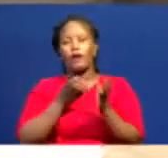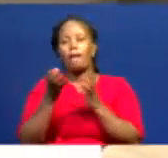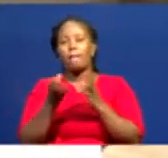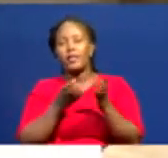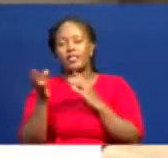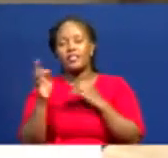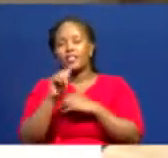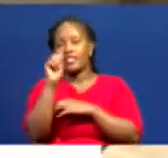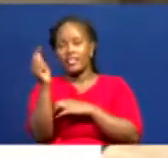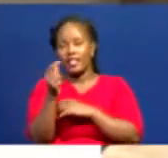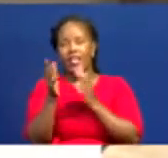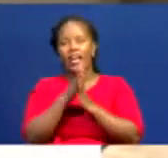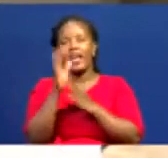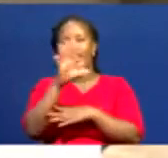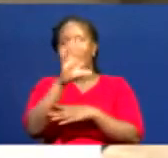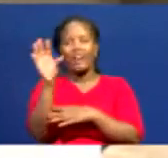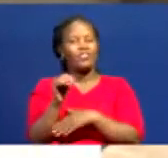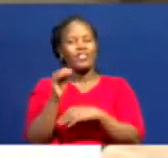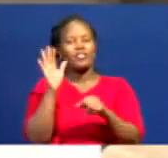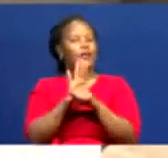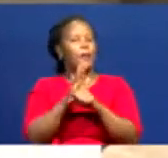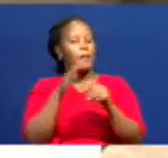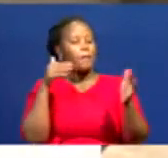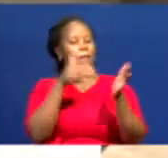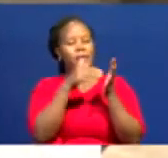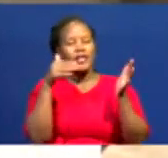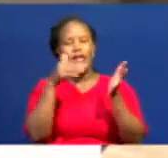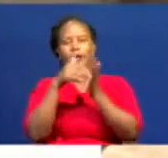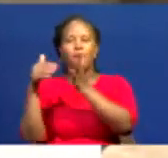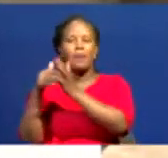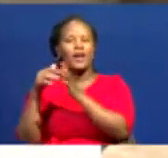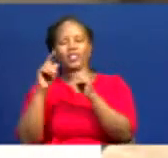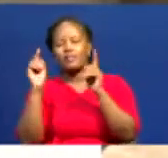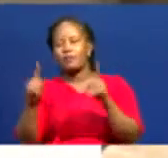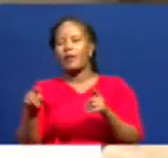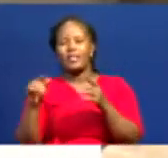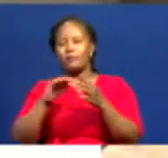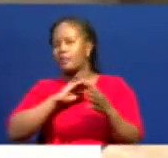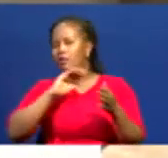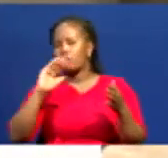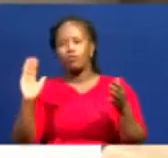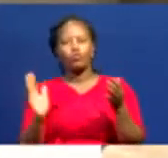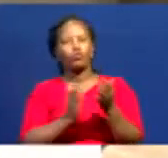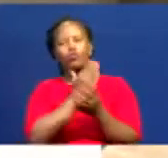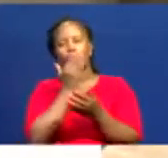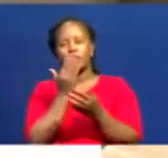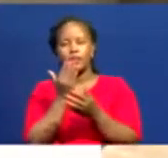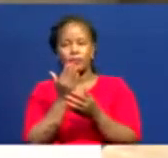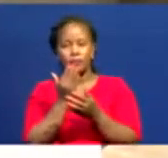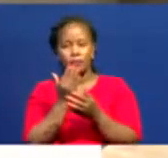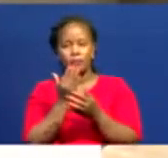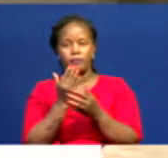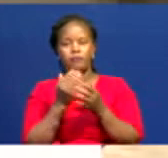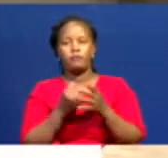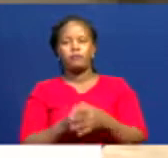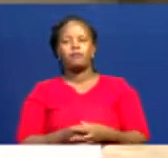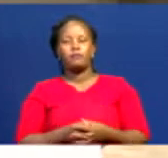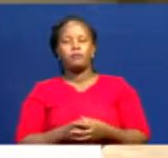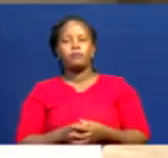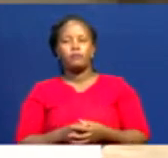Kenya say that barriers around the continent must be removed for them to grow. Alan Aoko, Prime Edition.